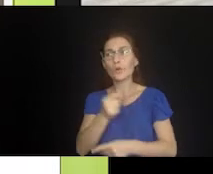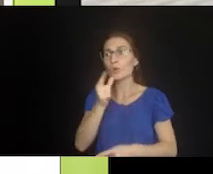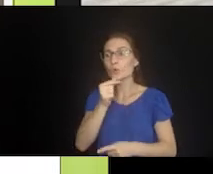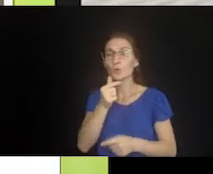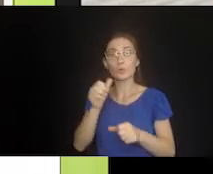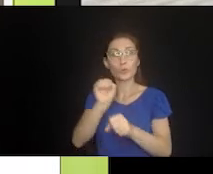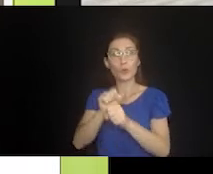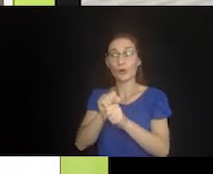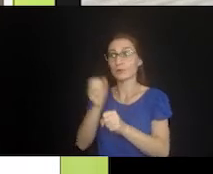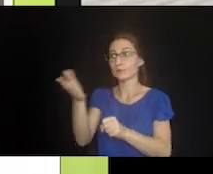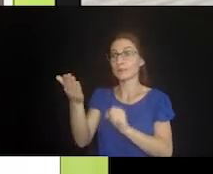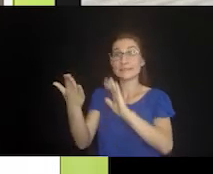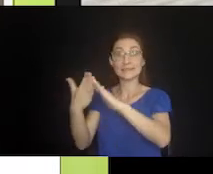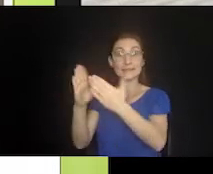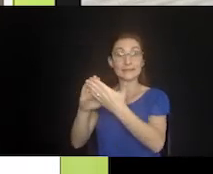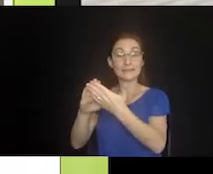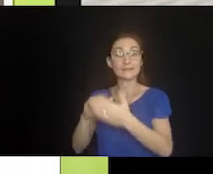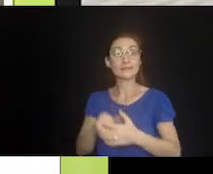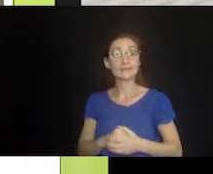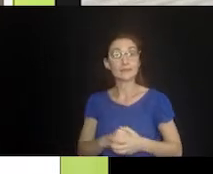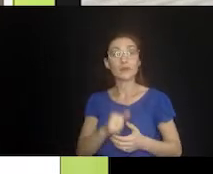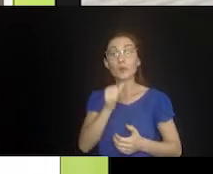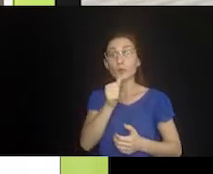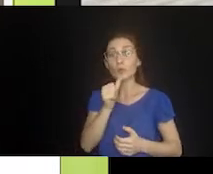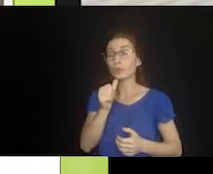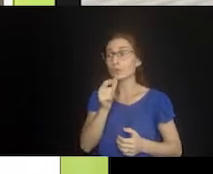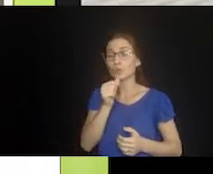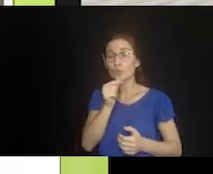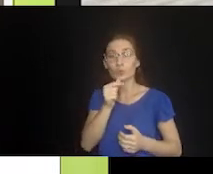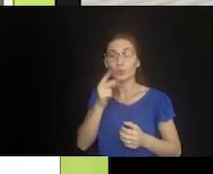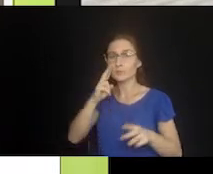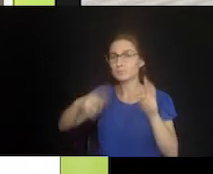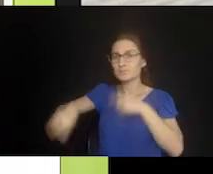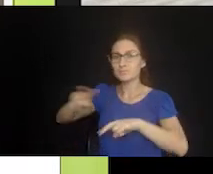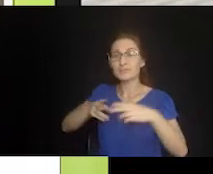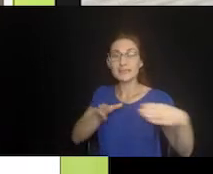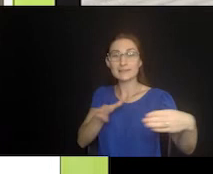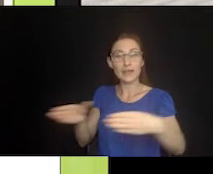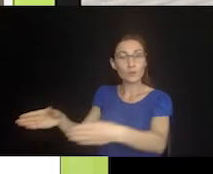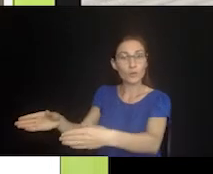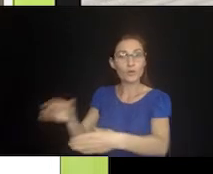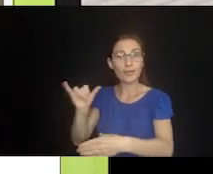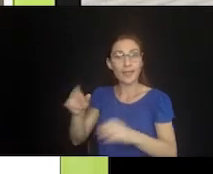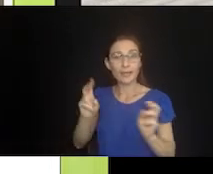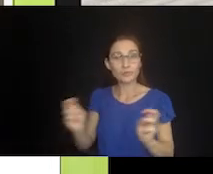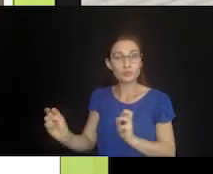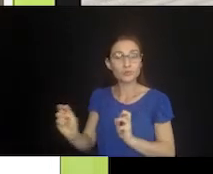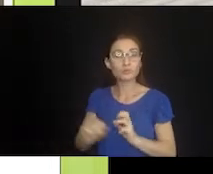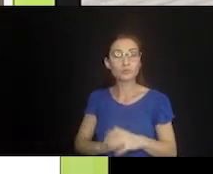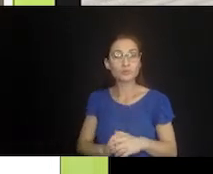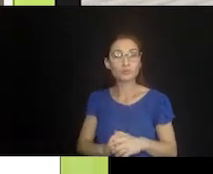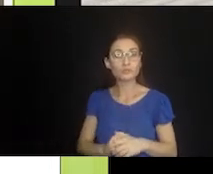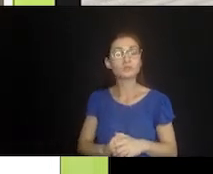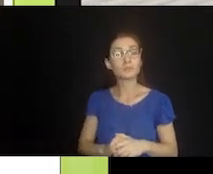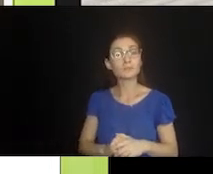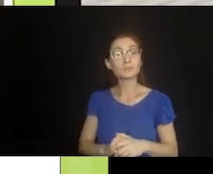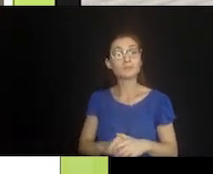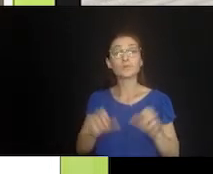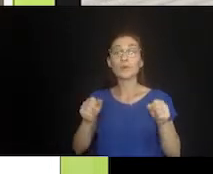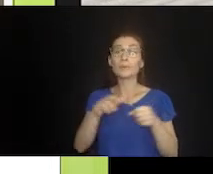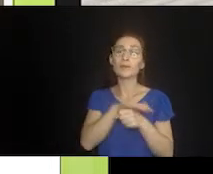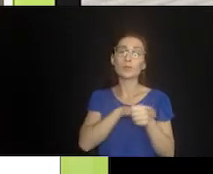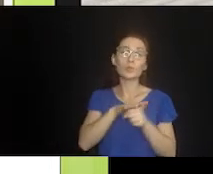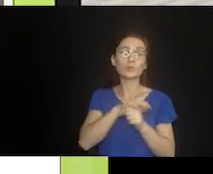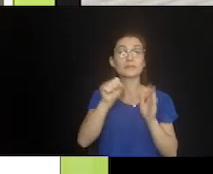had to find out who worked with the city and who was over the sidewalk issue and who I needed to talk